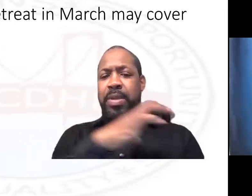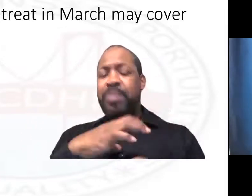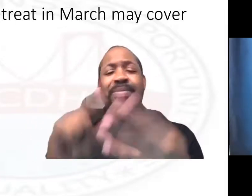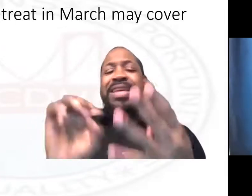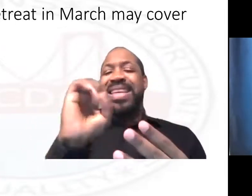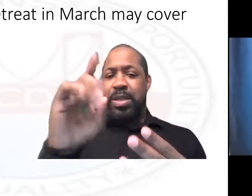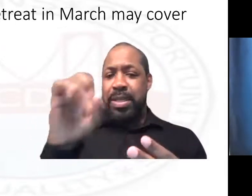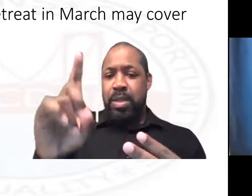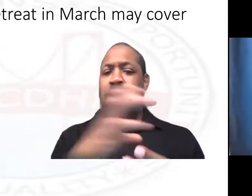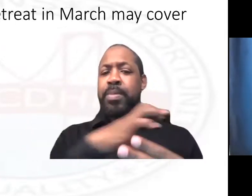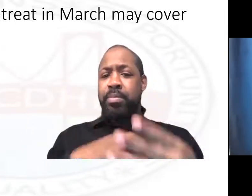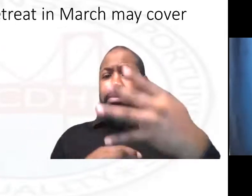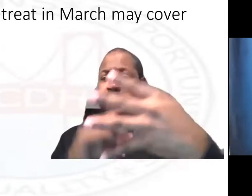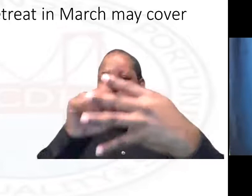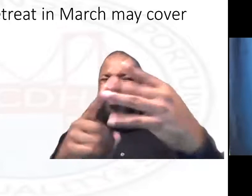accessibility, employment,